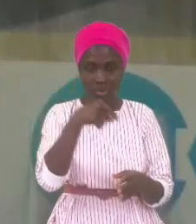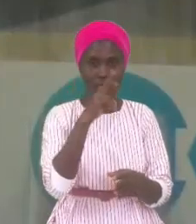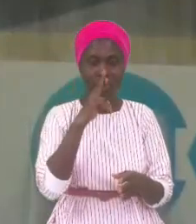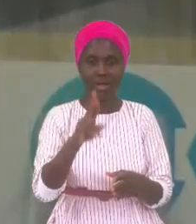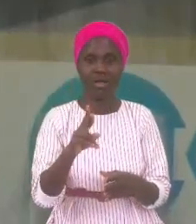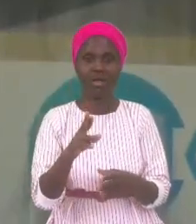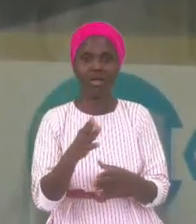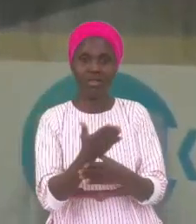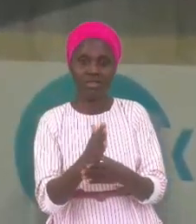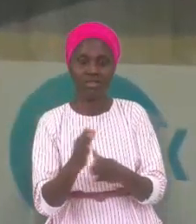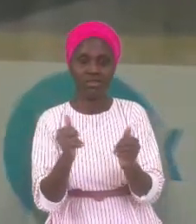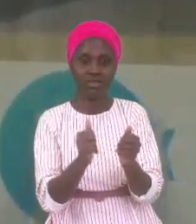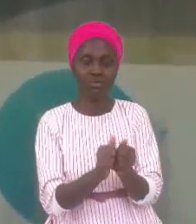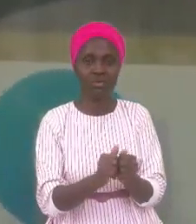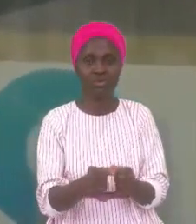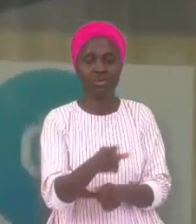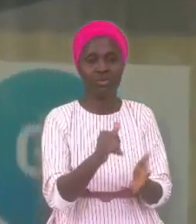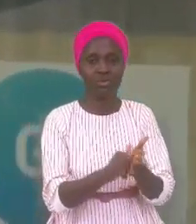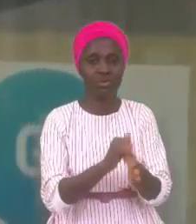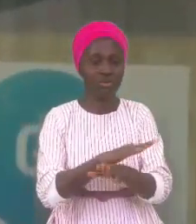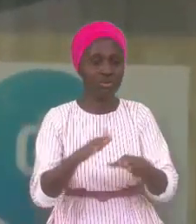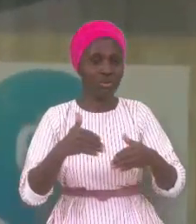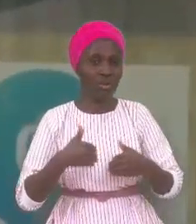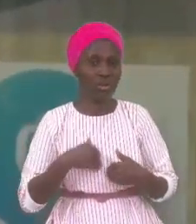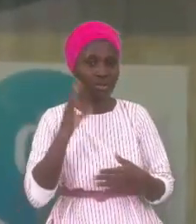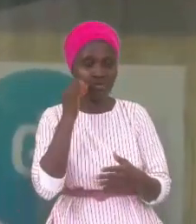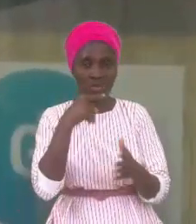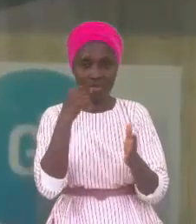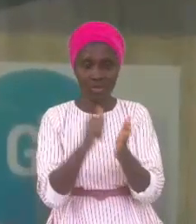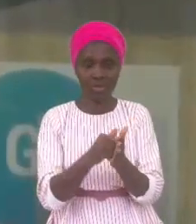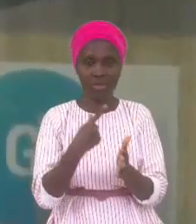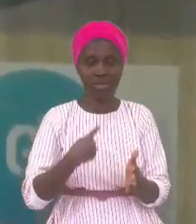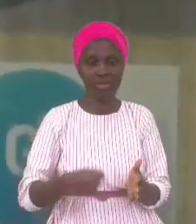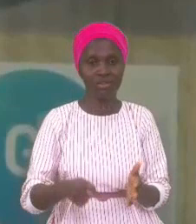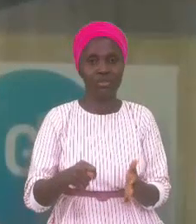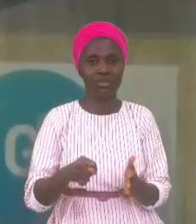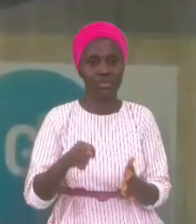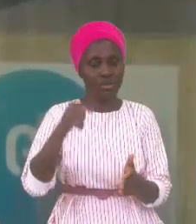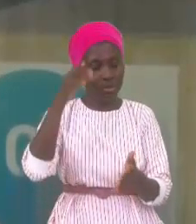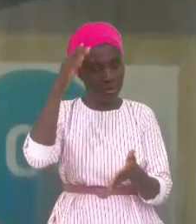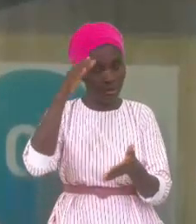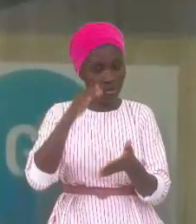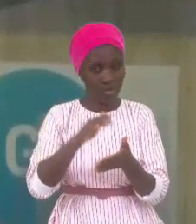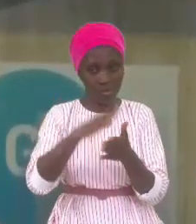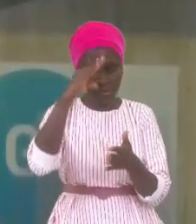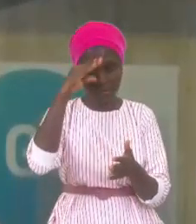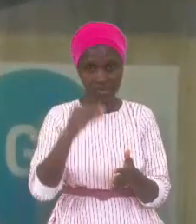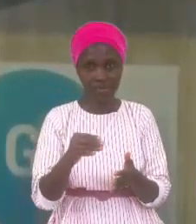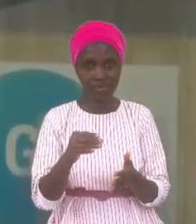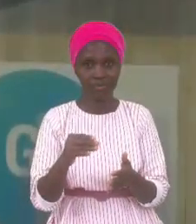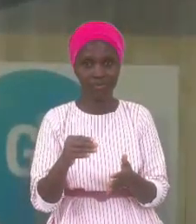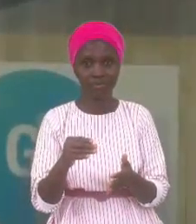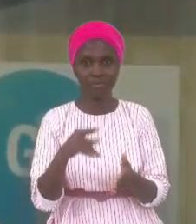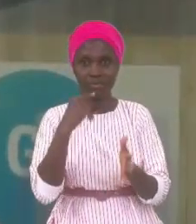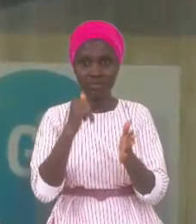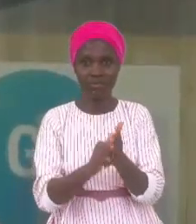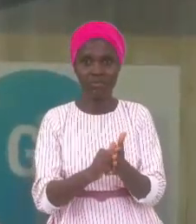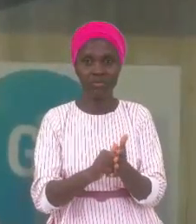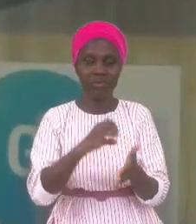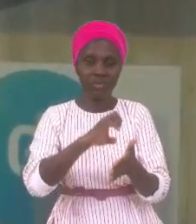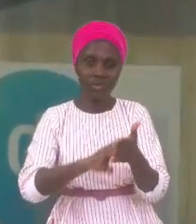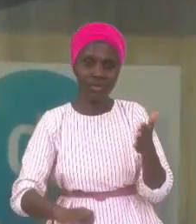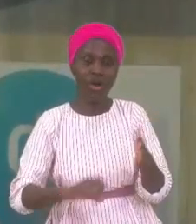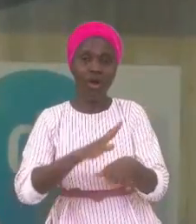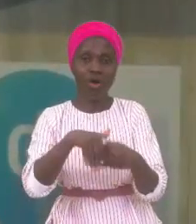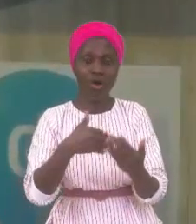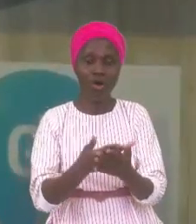And he says, the husbandman himself, that is God, he'll take away those fruitless branches, so that